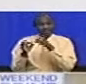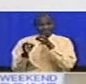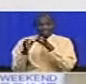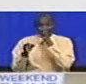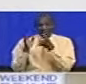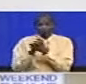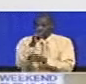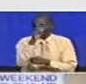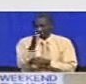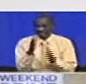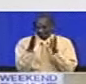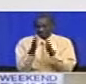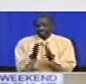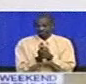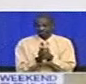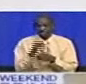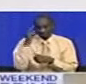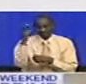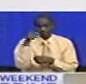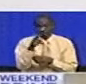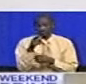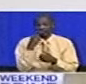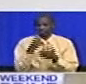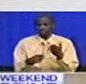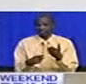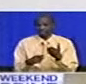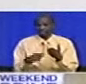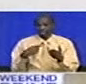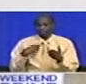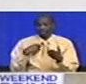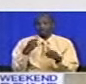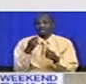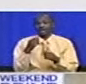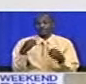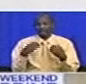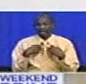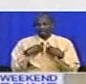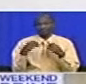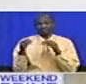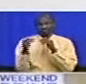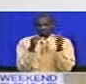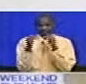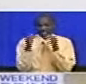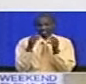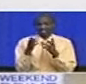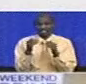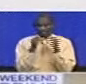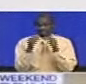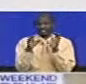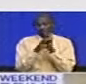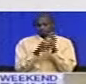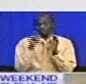one person, the view of the chairman, we said we'll end up with an undemocratic